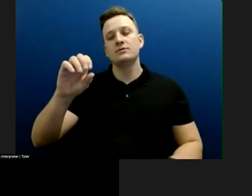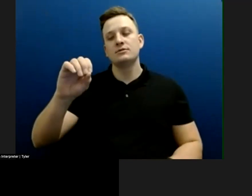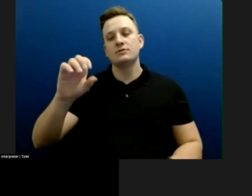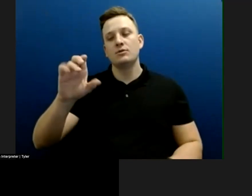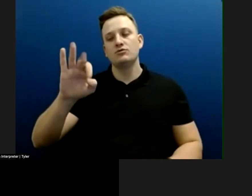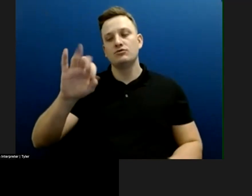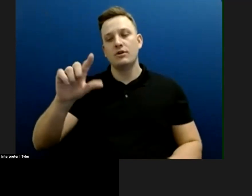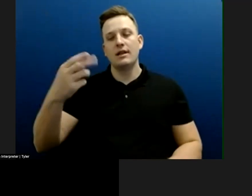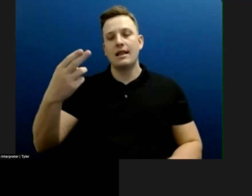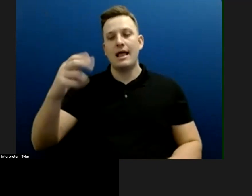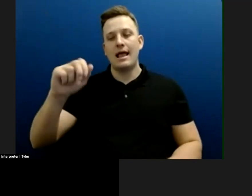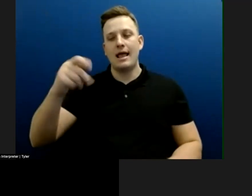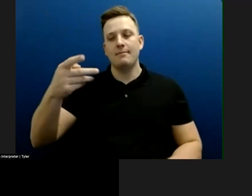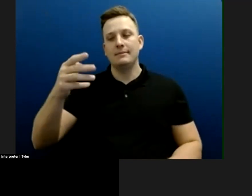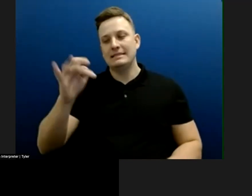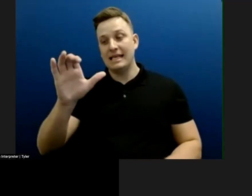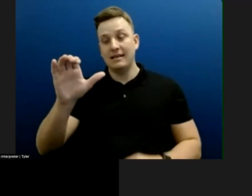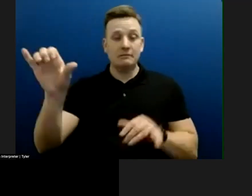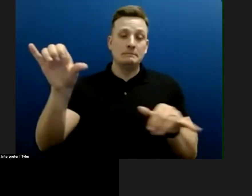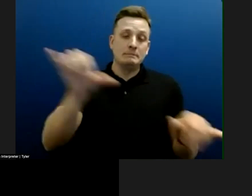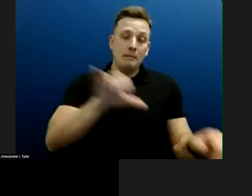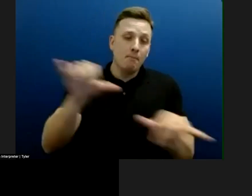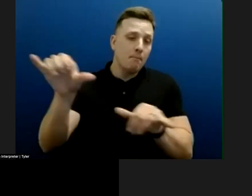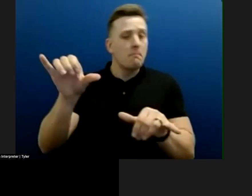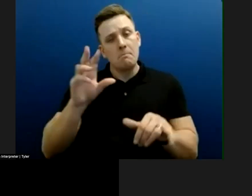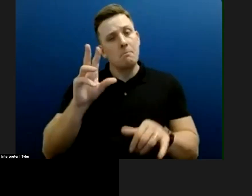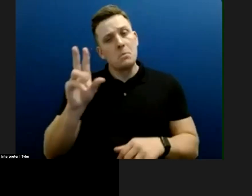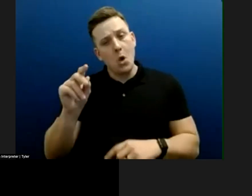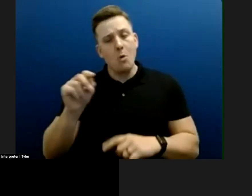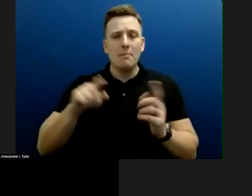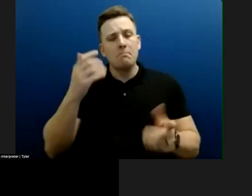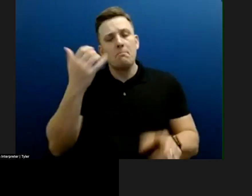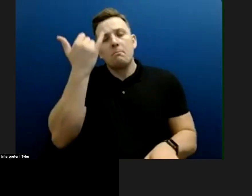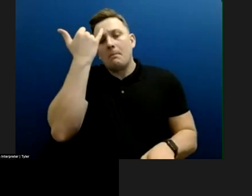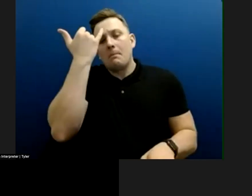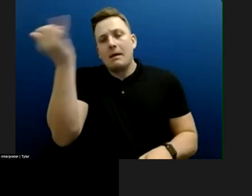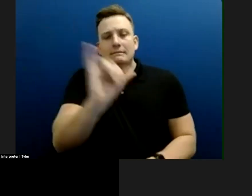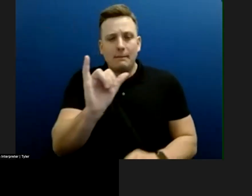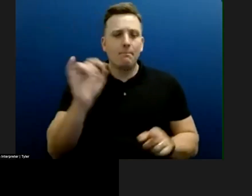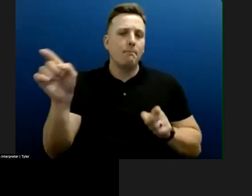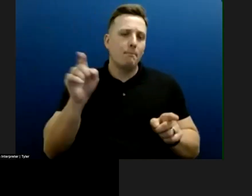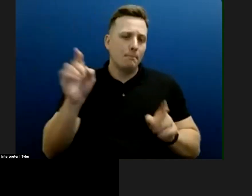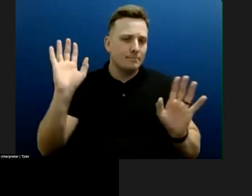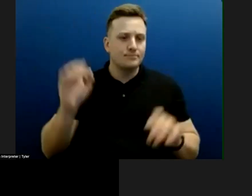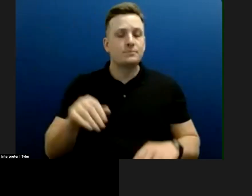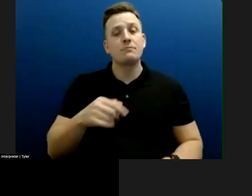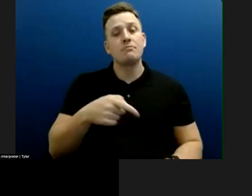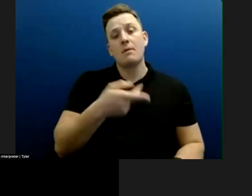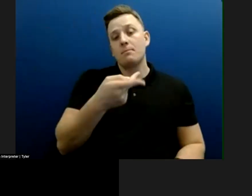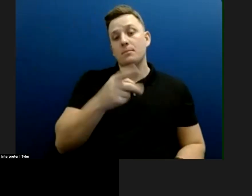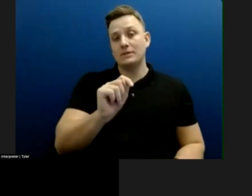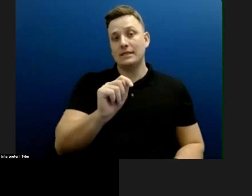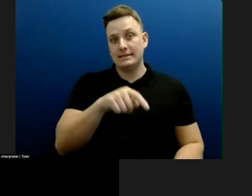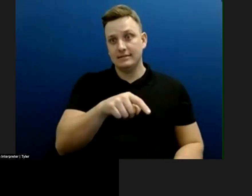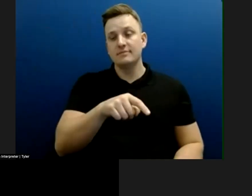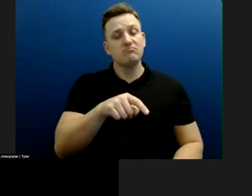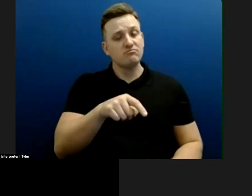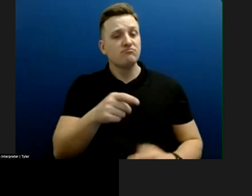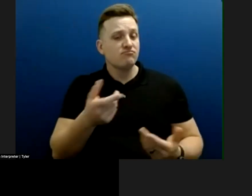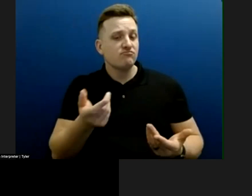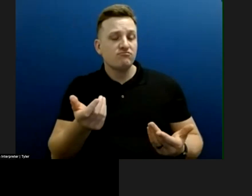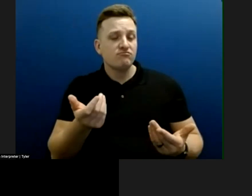not entirely exactly the same, but there's real similarities. But I think that pro-tactile has the potential,